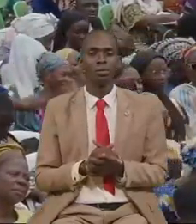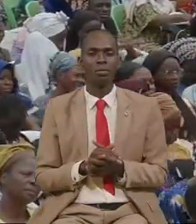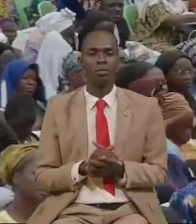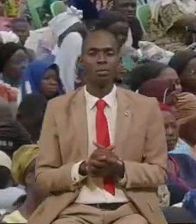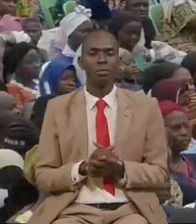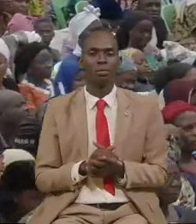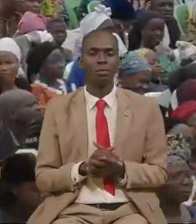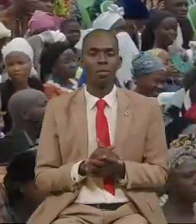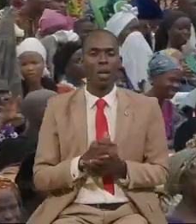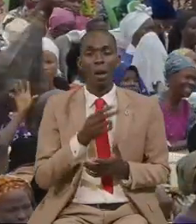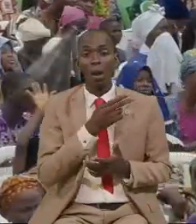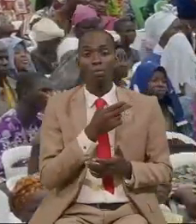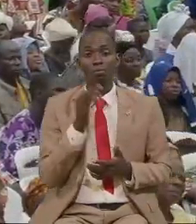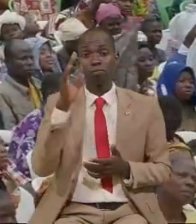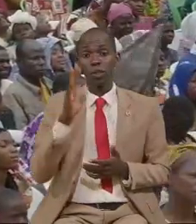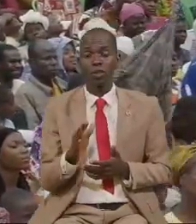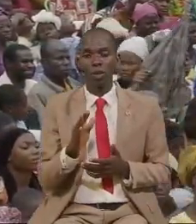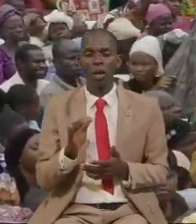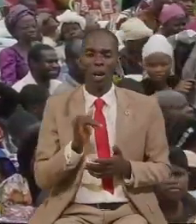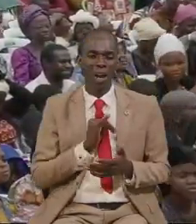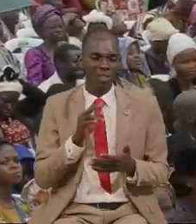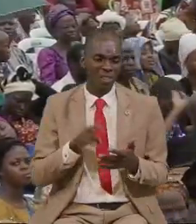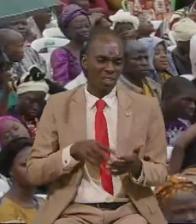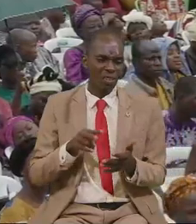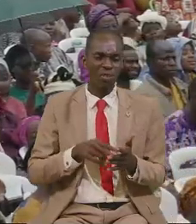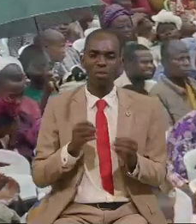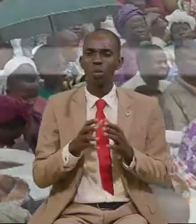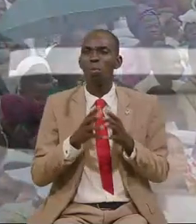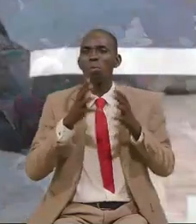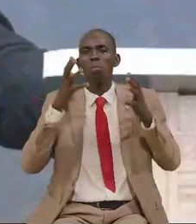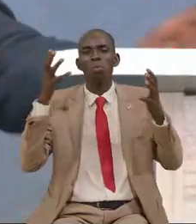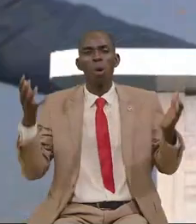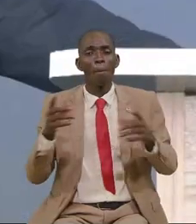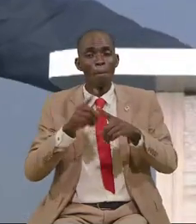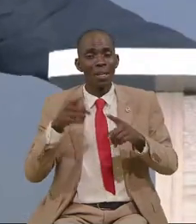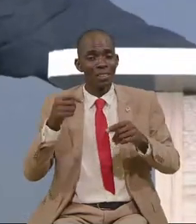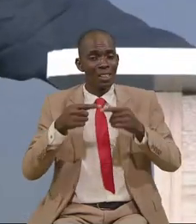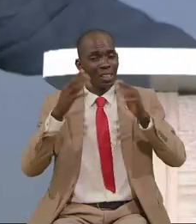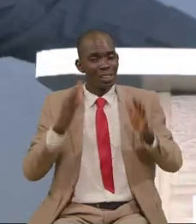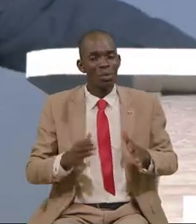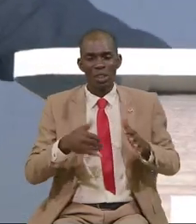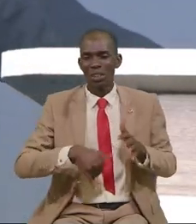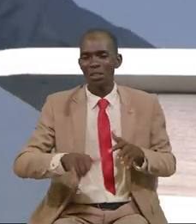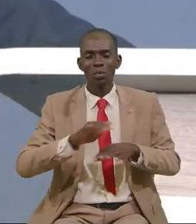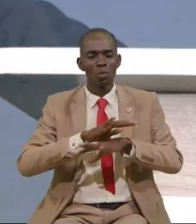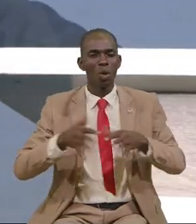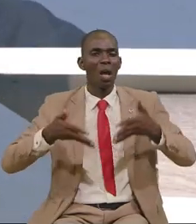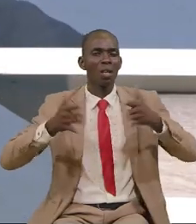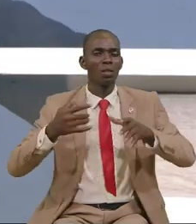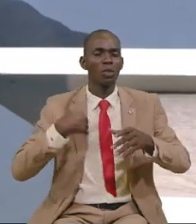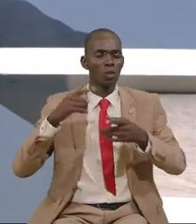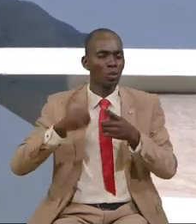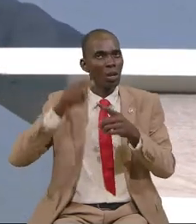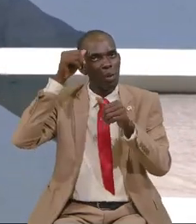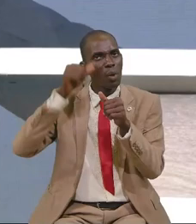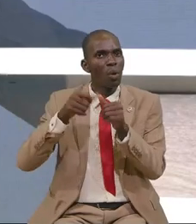Pastor, I read a lot, but the enemies will not allow me to retain what I read. You